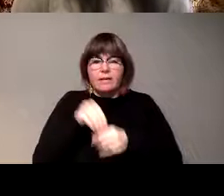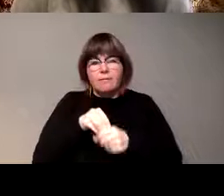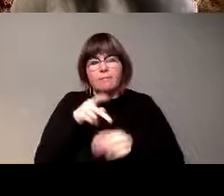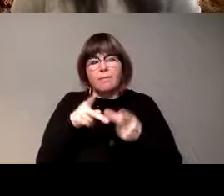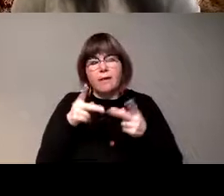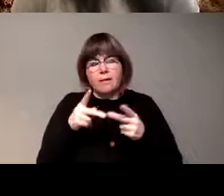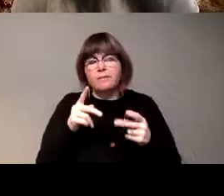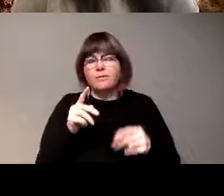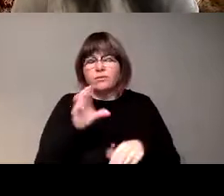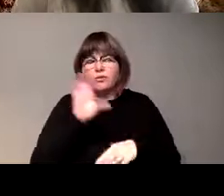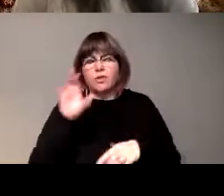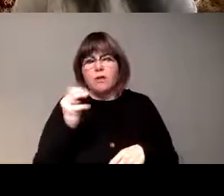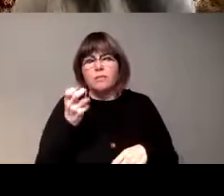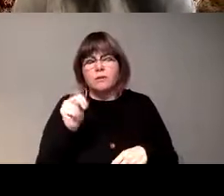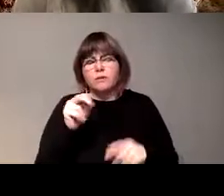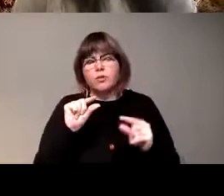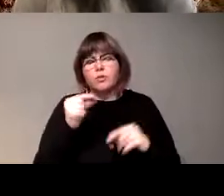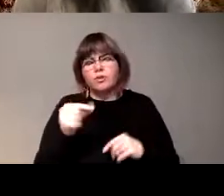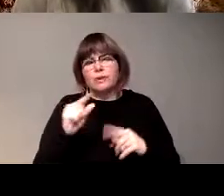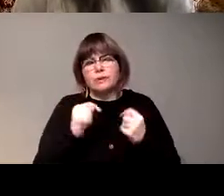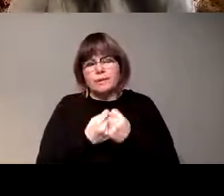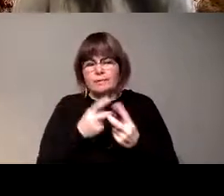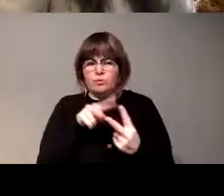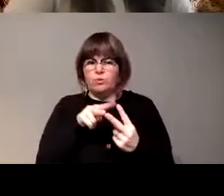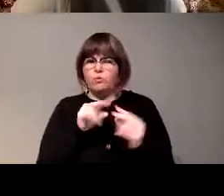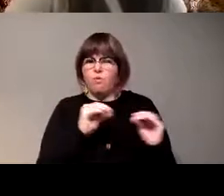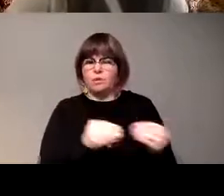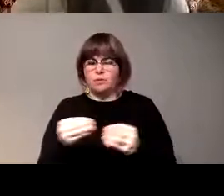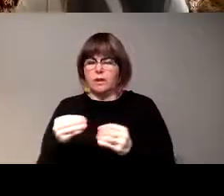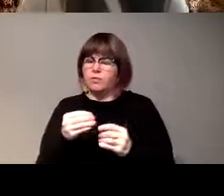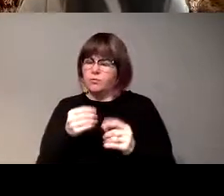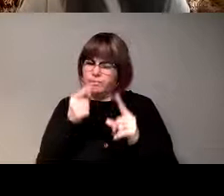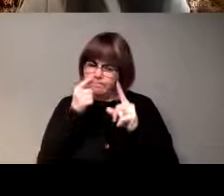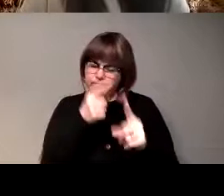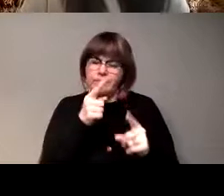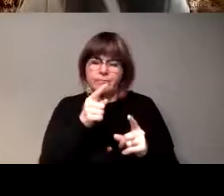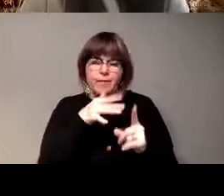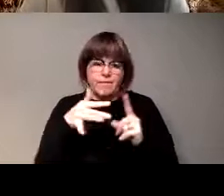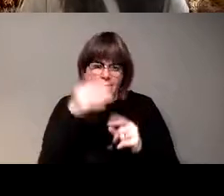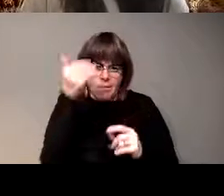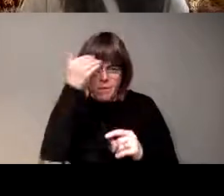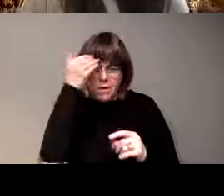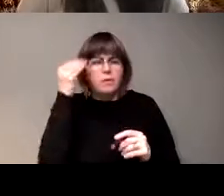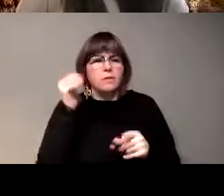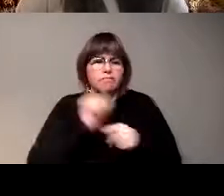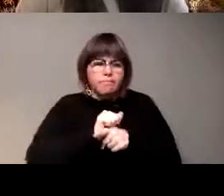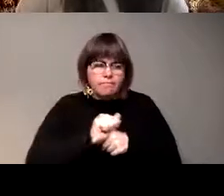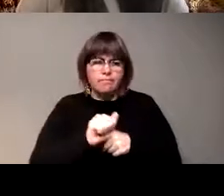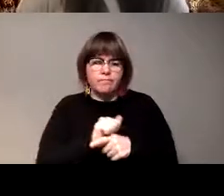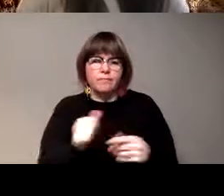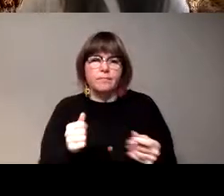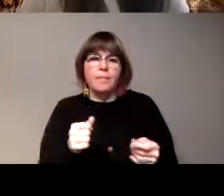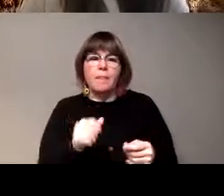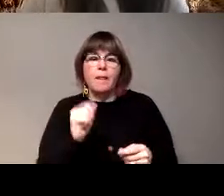Muslims Green Team are two of many organizations devoted to environmental awareness and practices. And